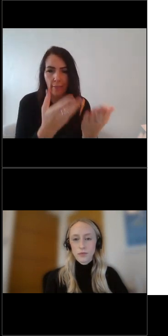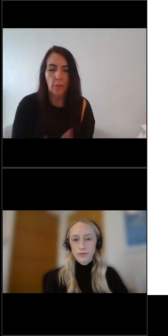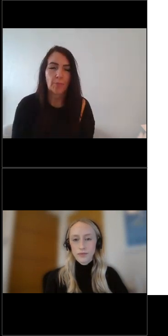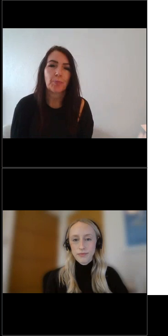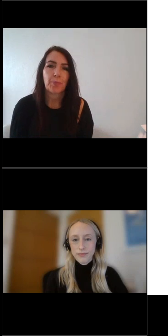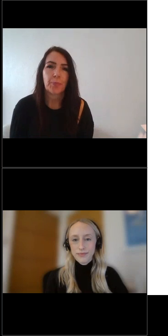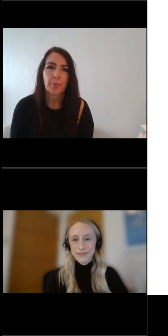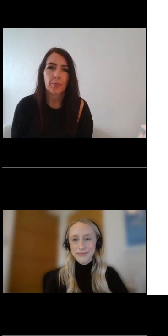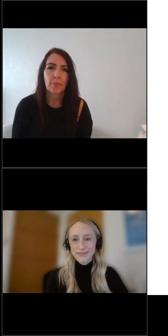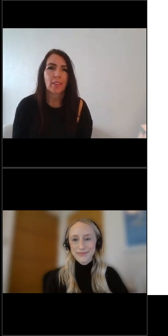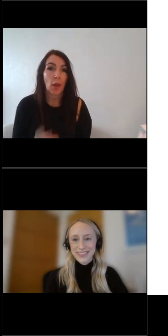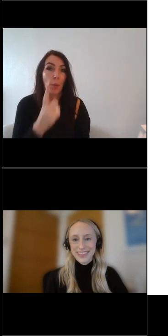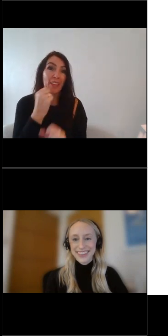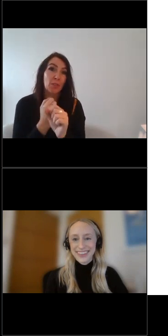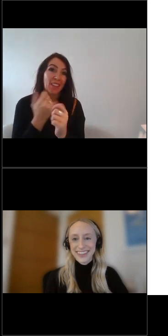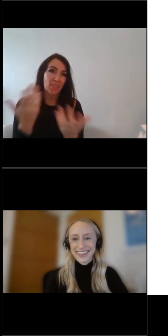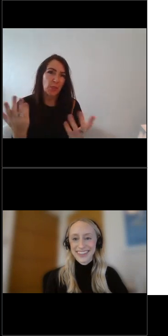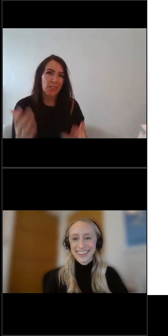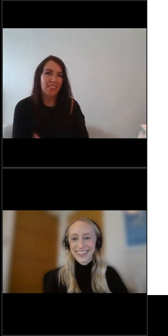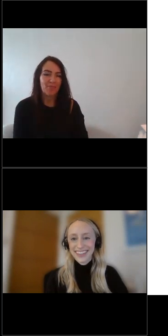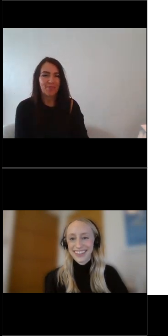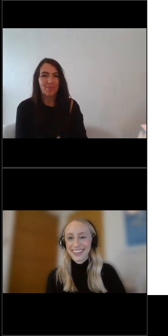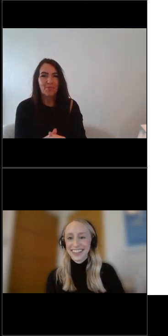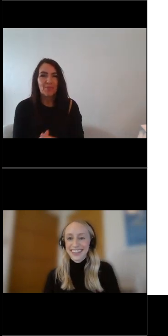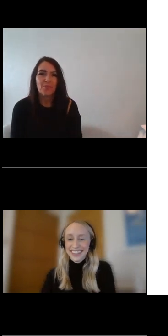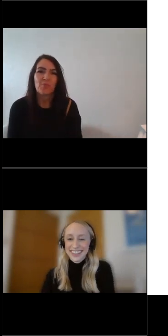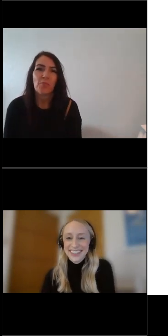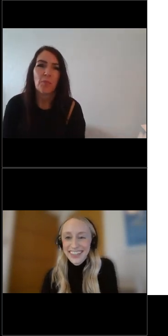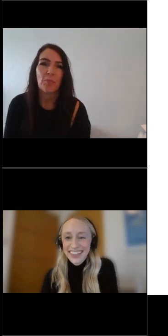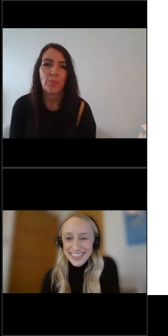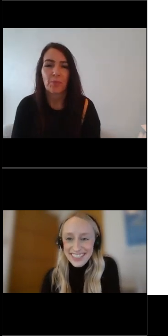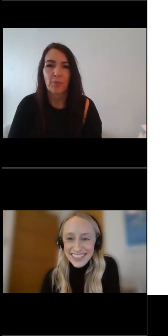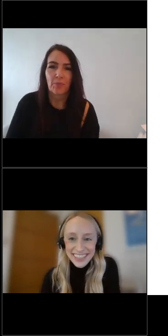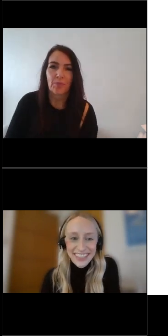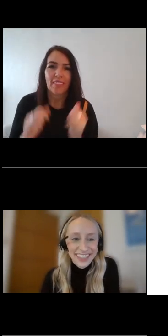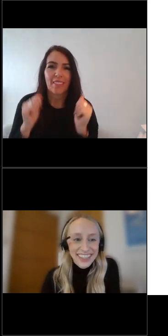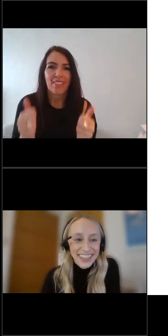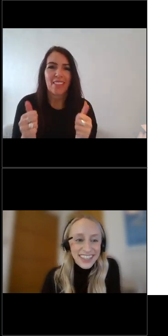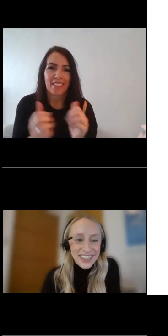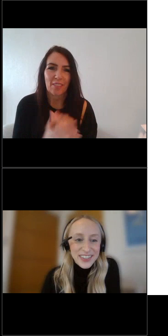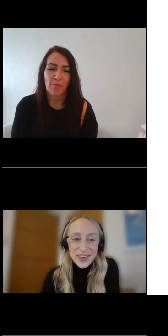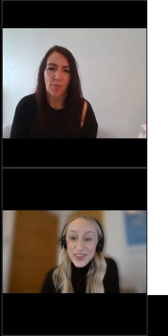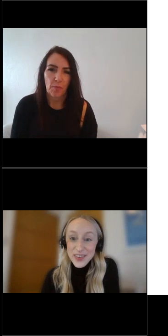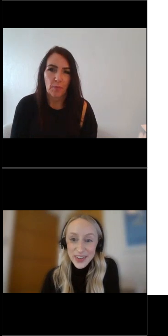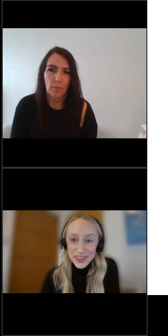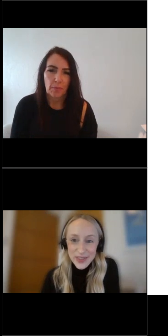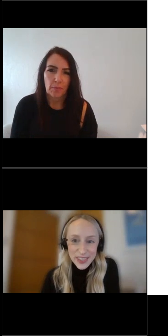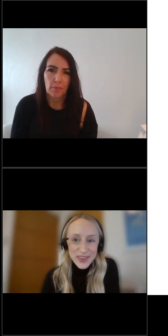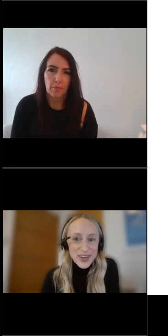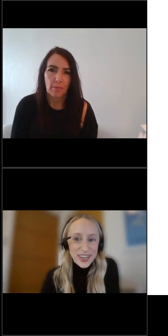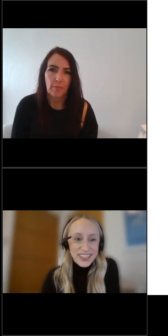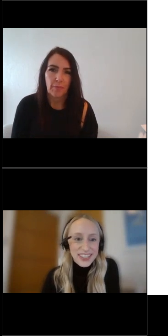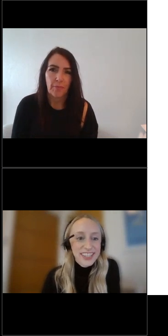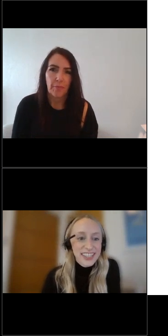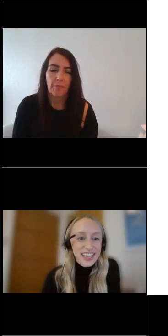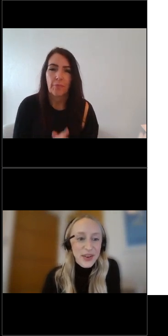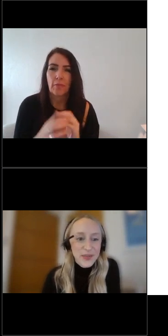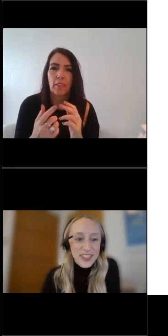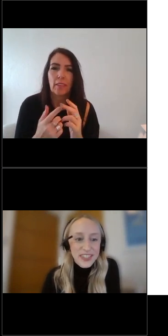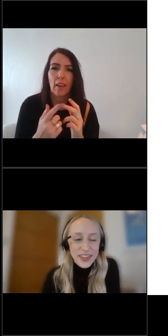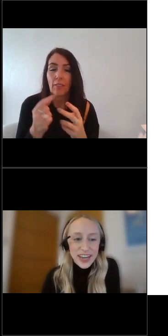can help with that, of course. Great. We have a few more pre-submitted